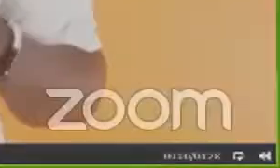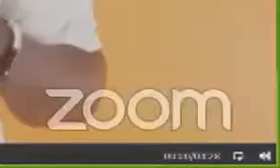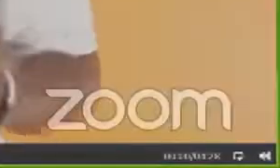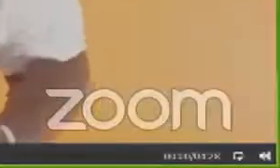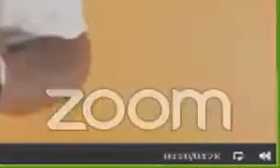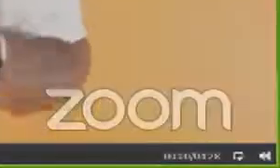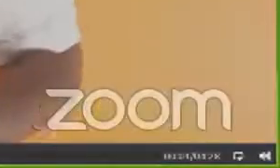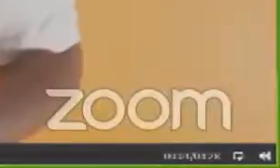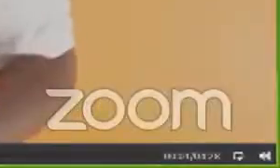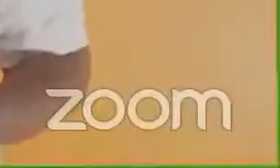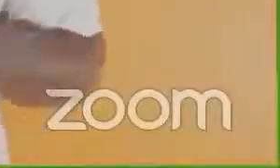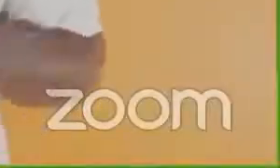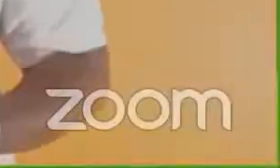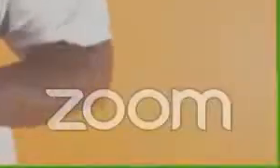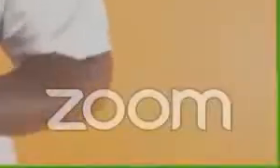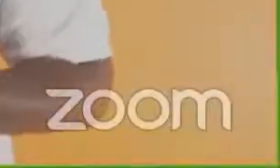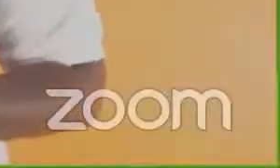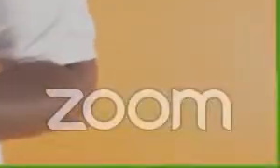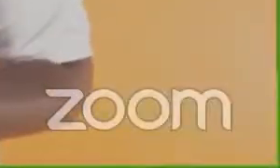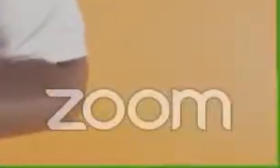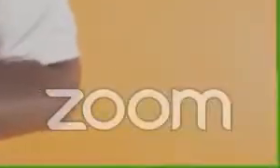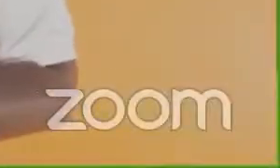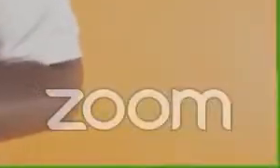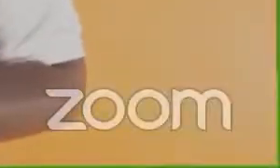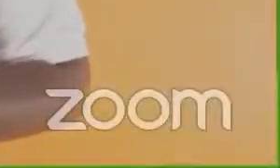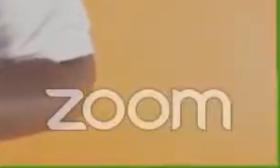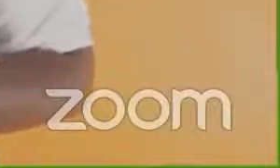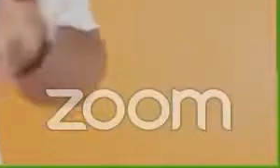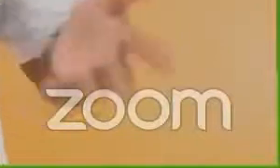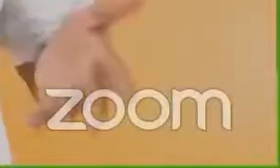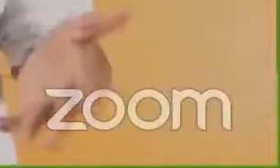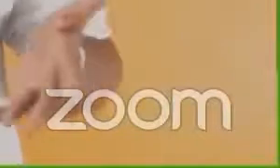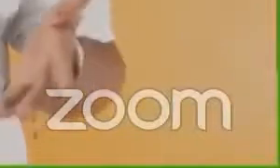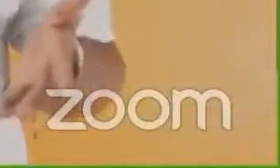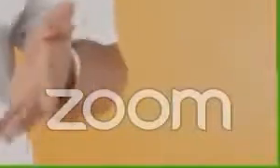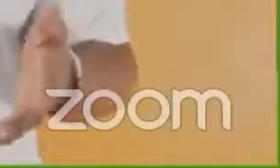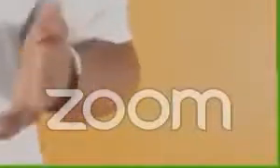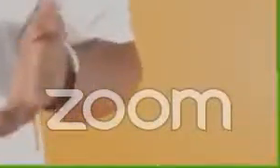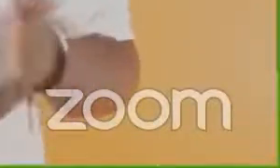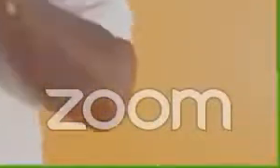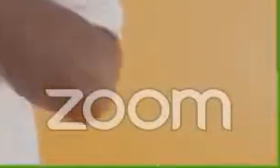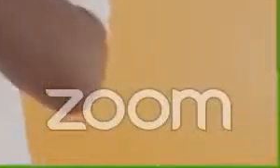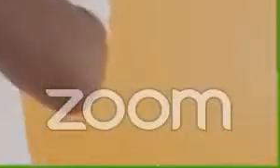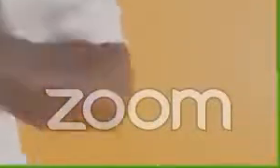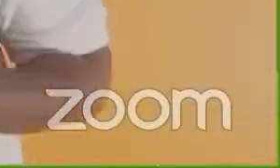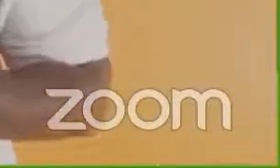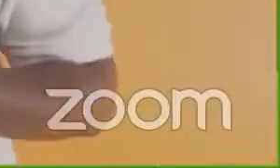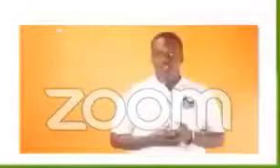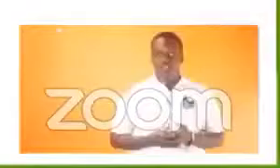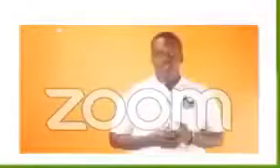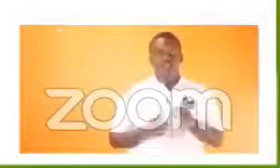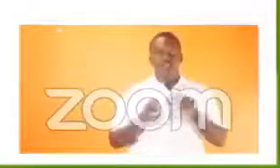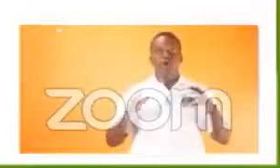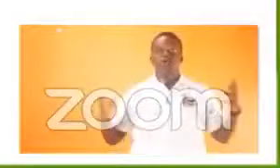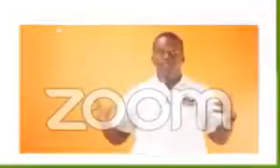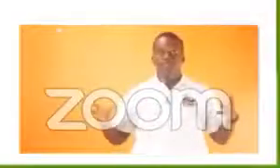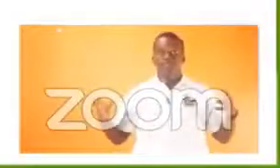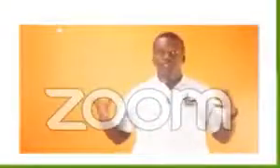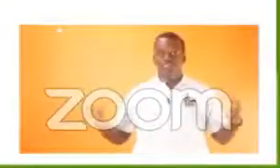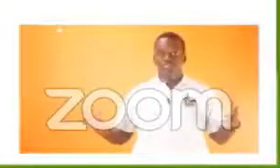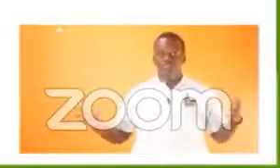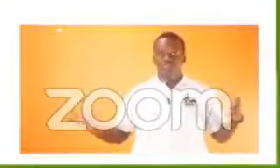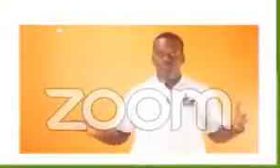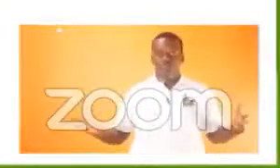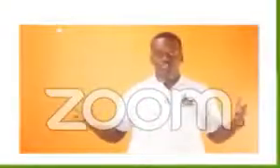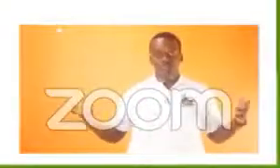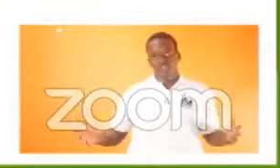My name is Colman Ndetembea, and I'm from Kyaro Assistive Tech. Before I tell you what we do, I have a question for you. If your whole life